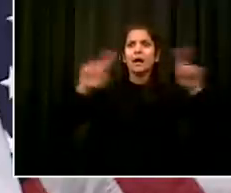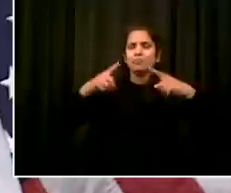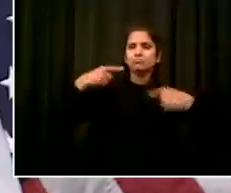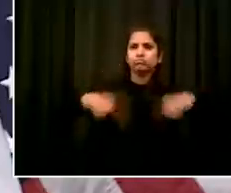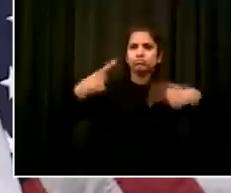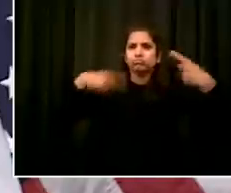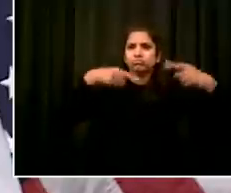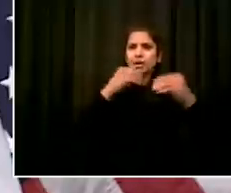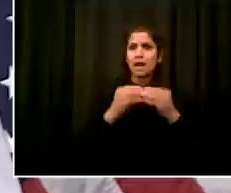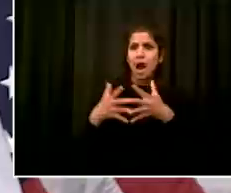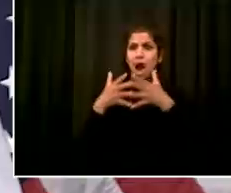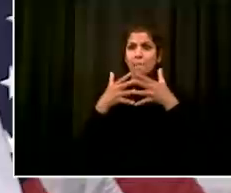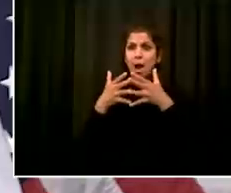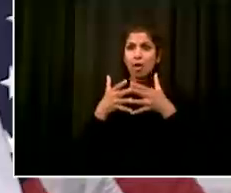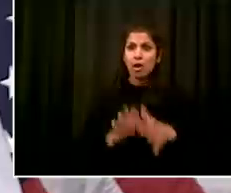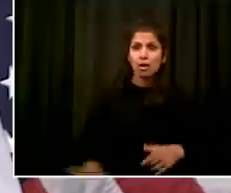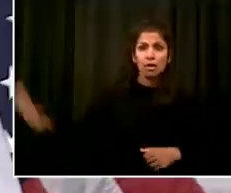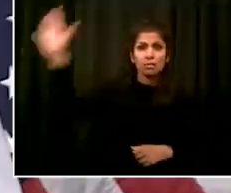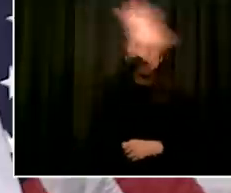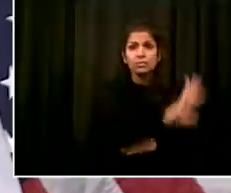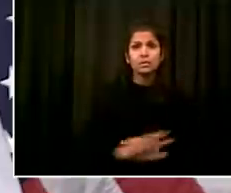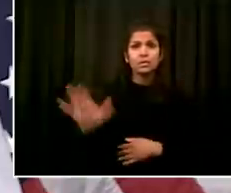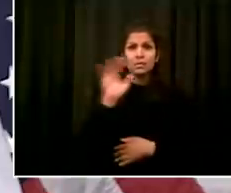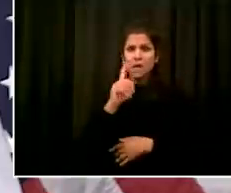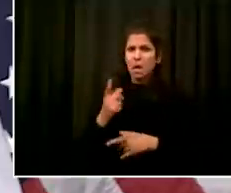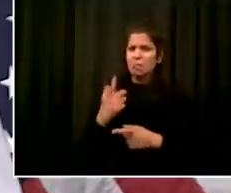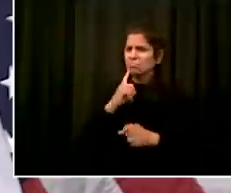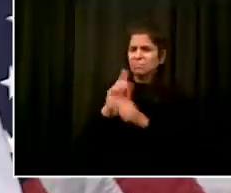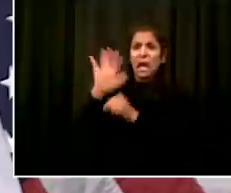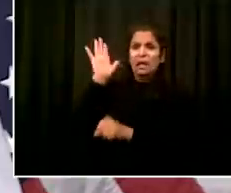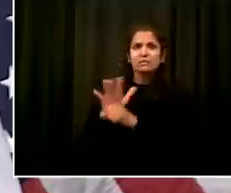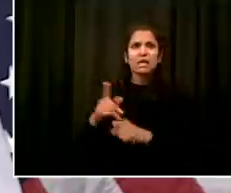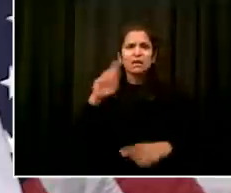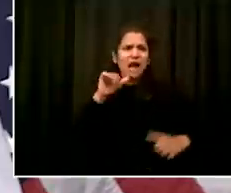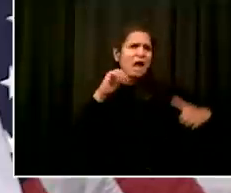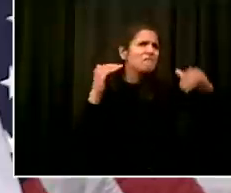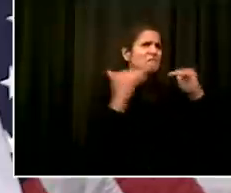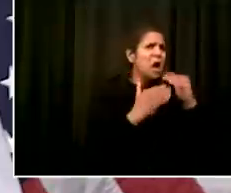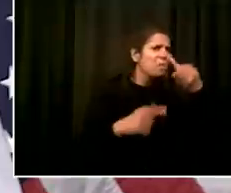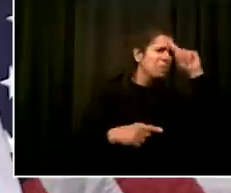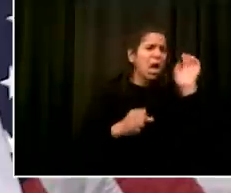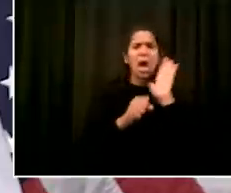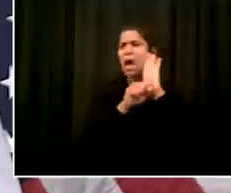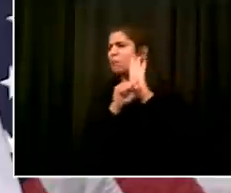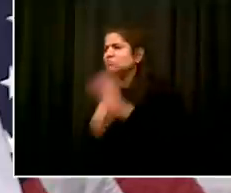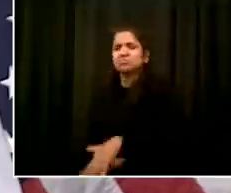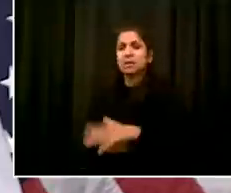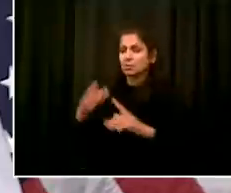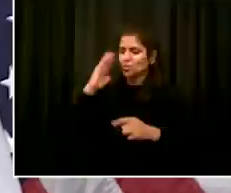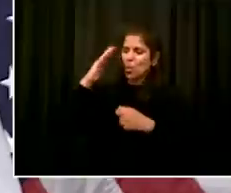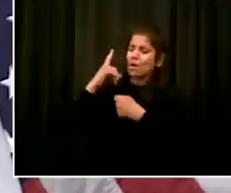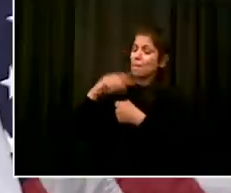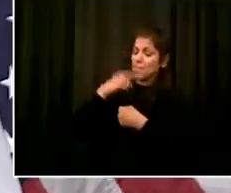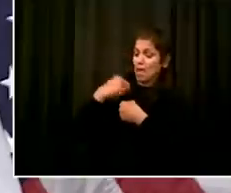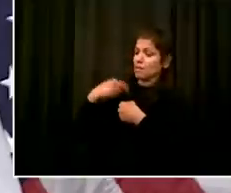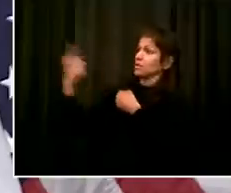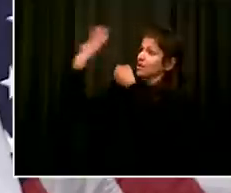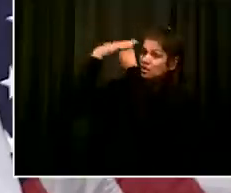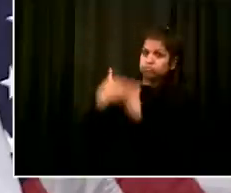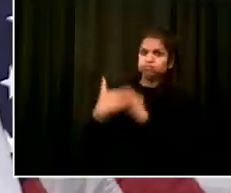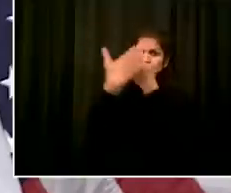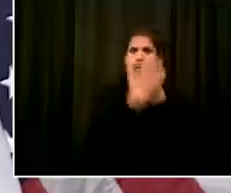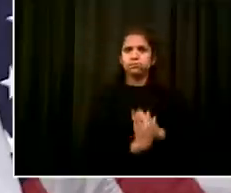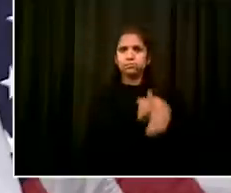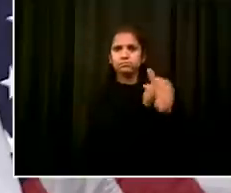all the other injustices, and that we were not going to meet that honest pain and agony and need